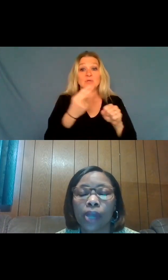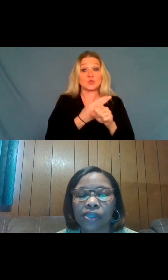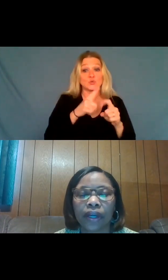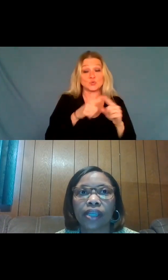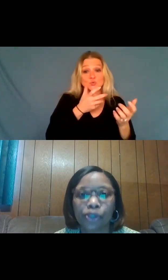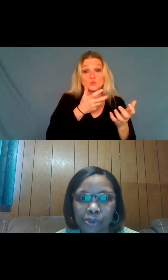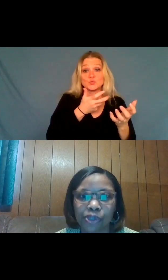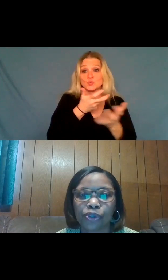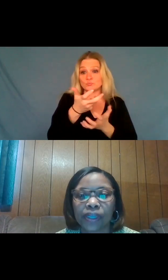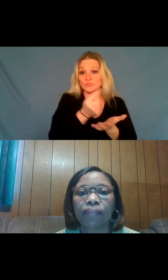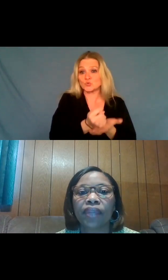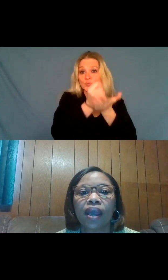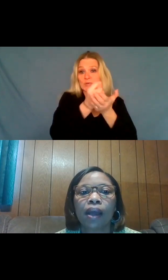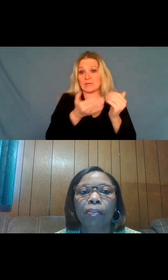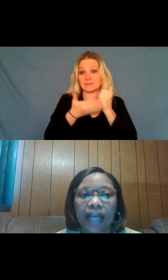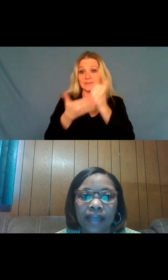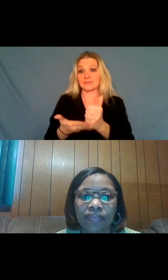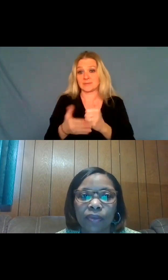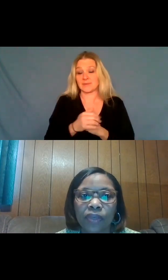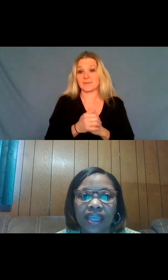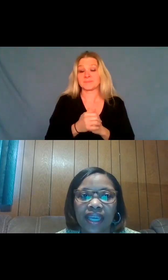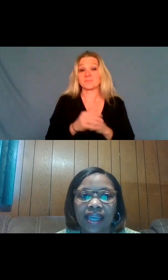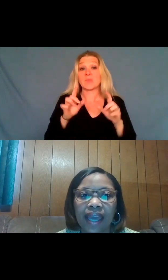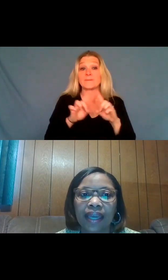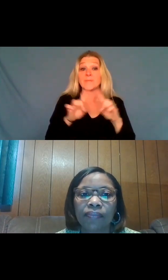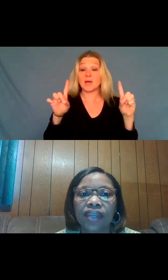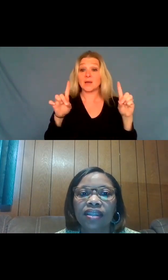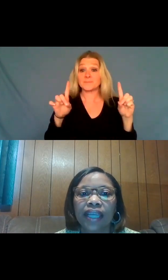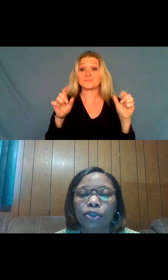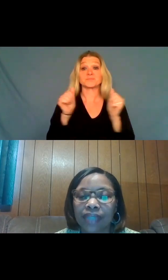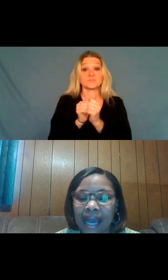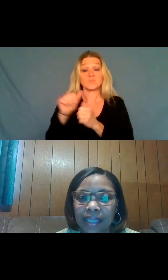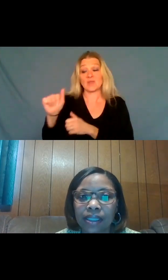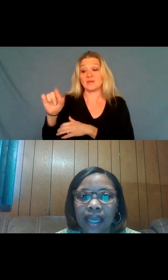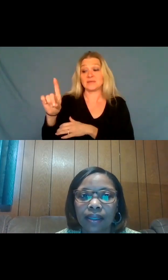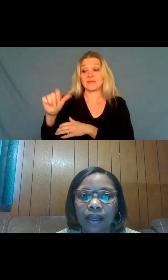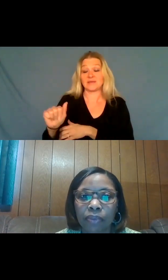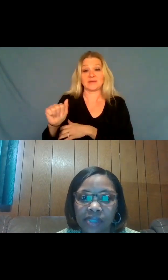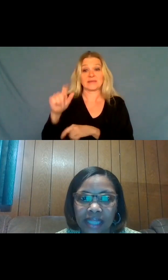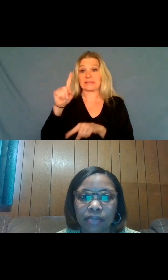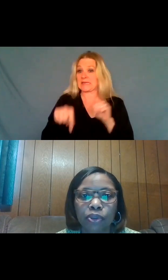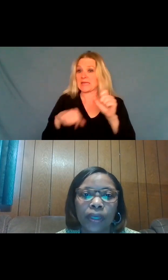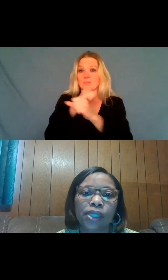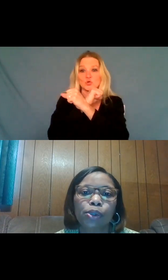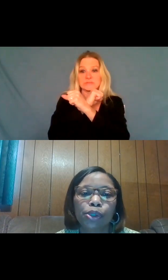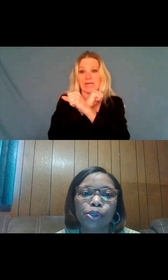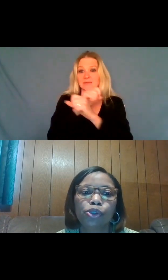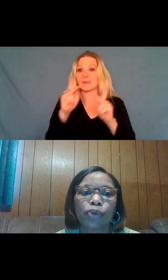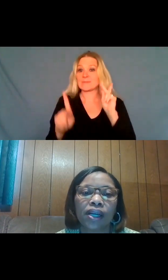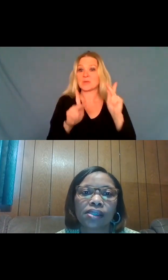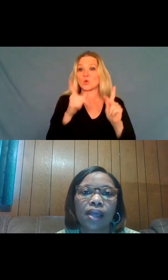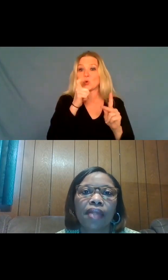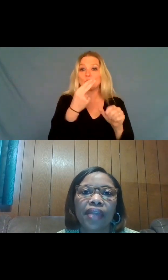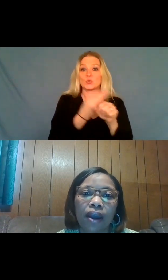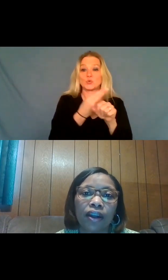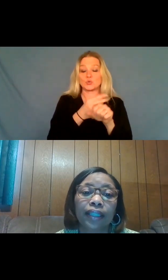is used to treat. But with the ADA, they do not protect employees who use